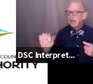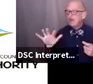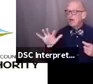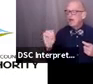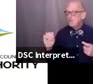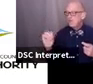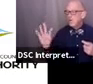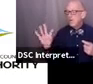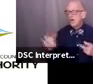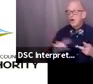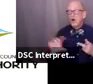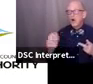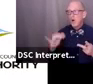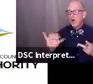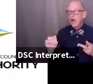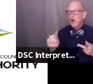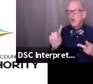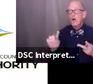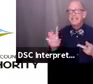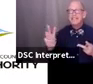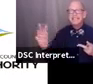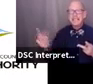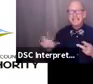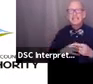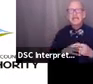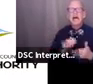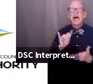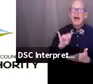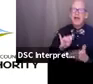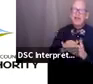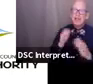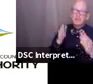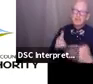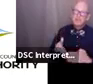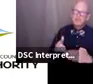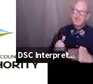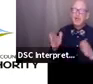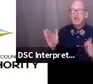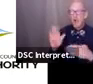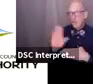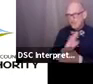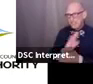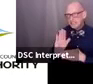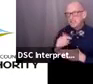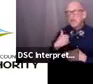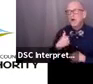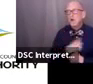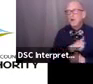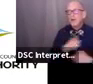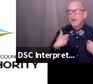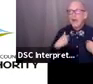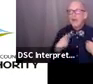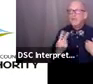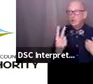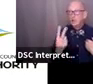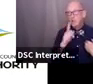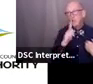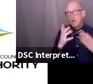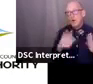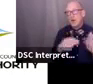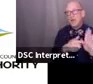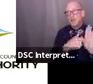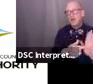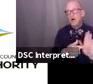Ohio 166, which are probably geared more towards smaller businesses. We've got two that I really want to highlight. One's